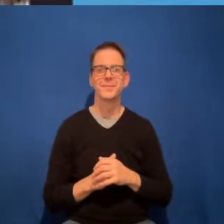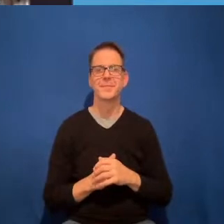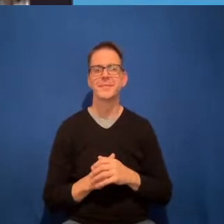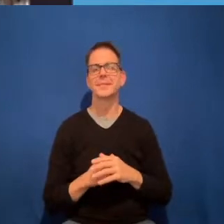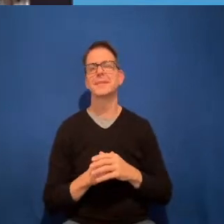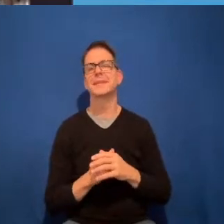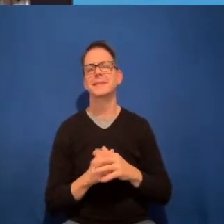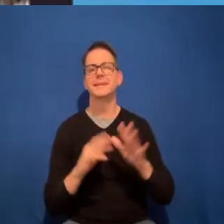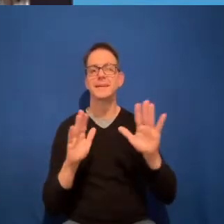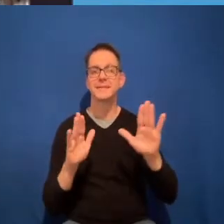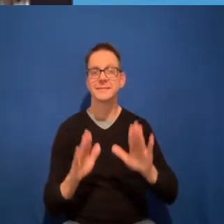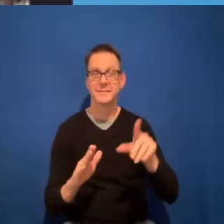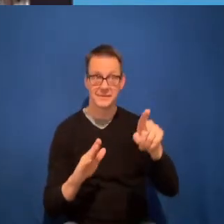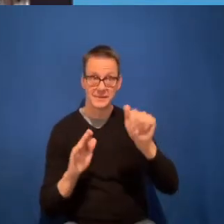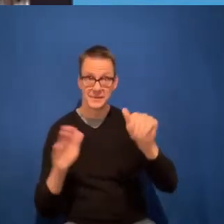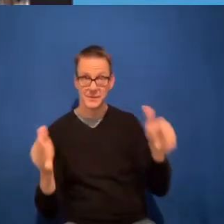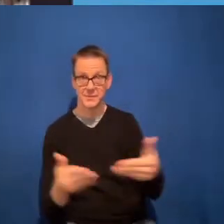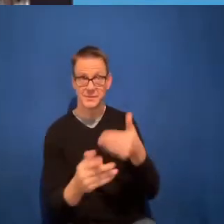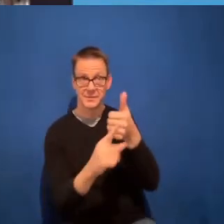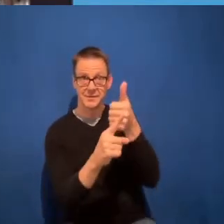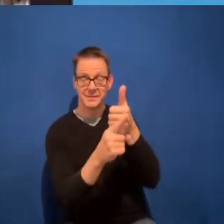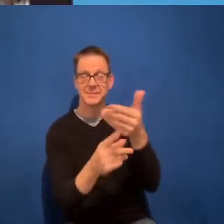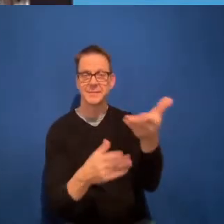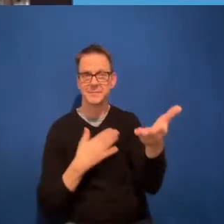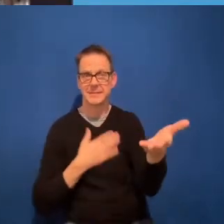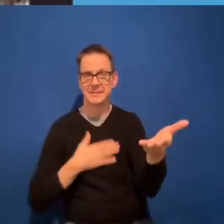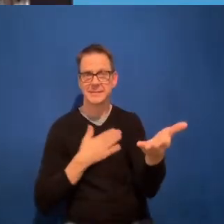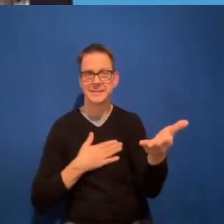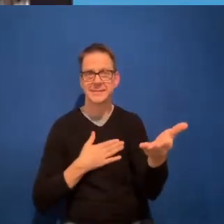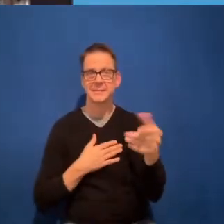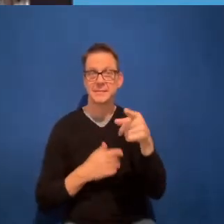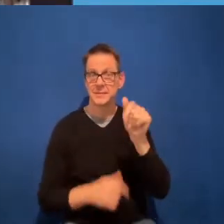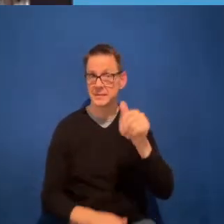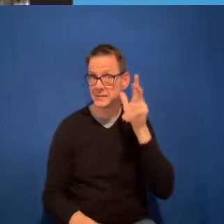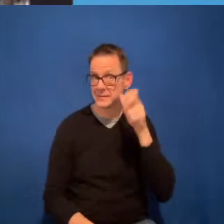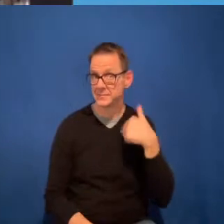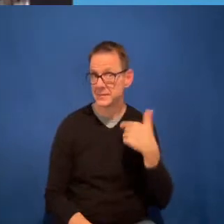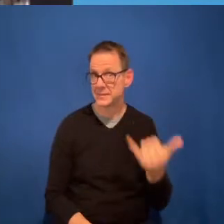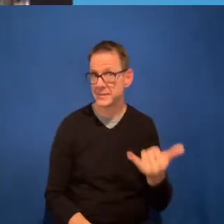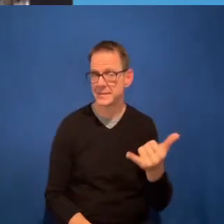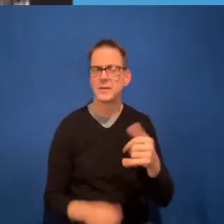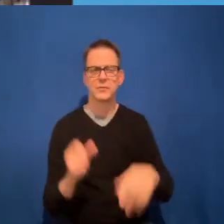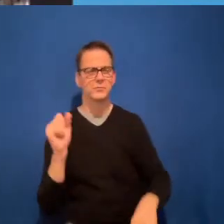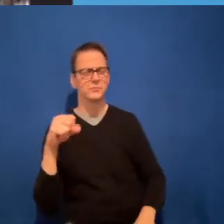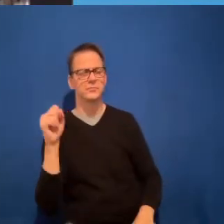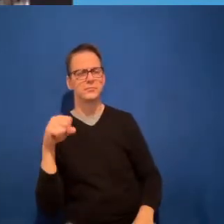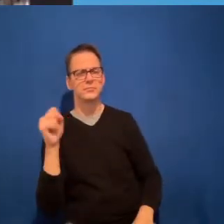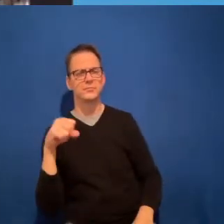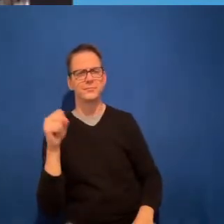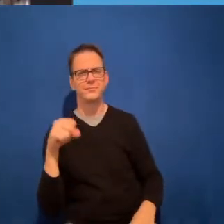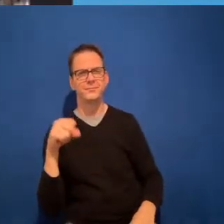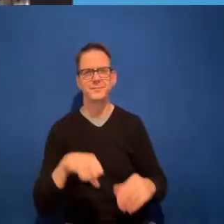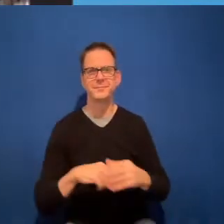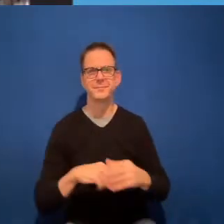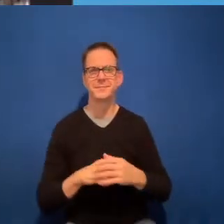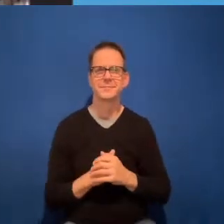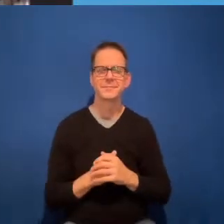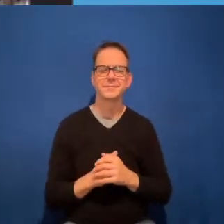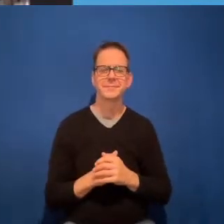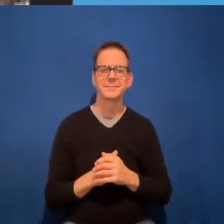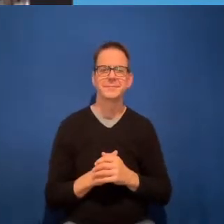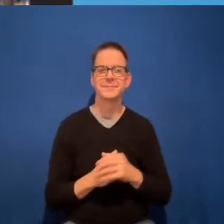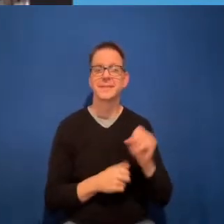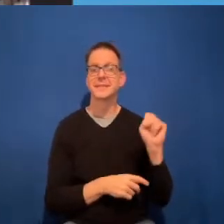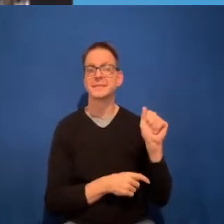excellent. Yes. If you could introduce yourself, that would be great. Yeah, can you hear me now? Yes, I can.